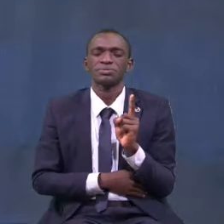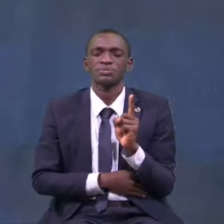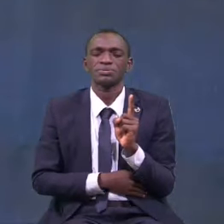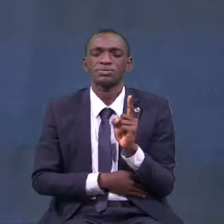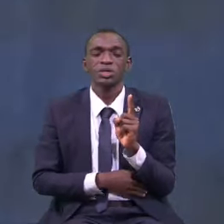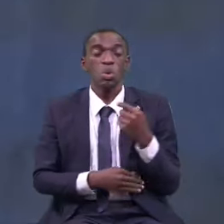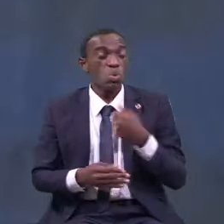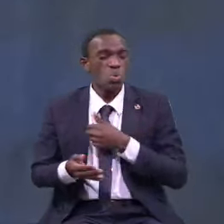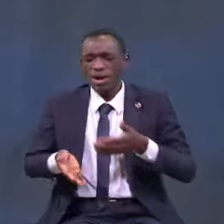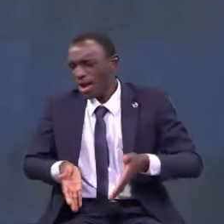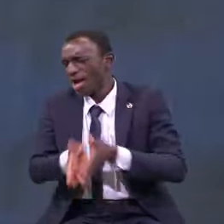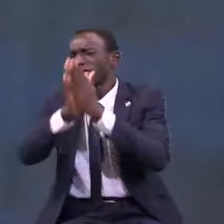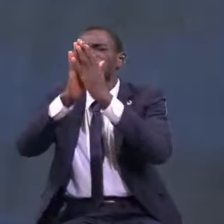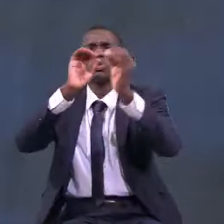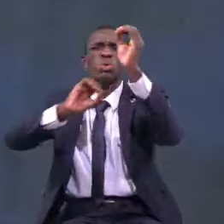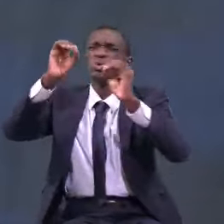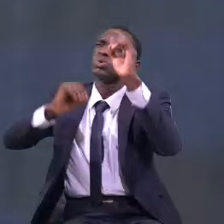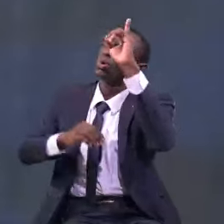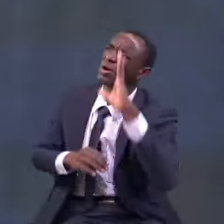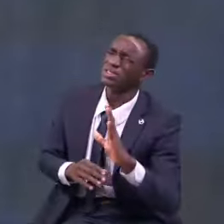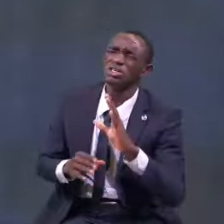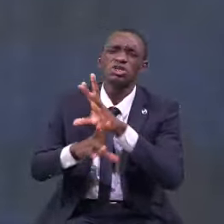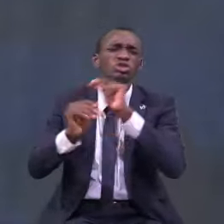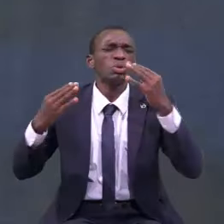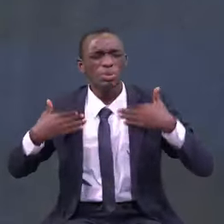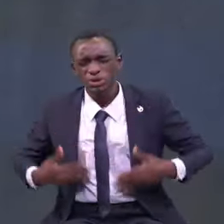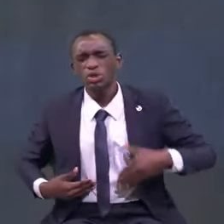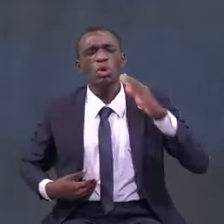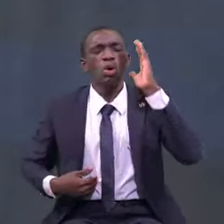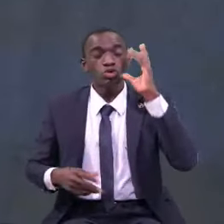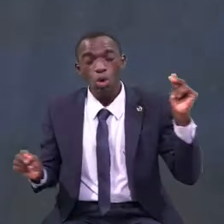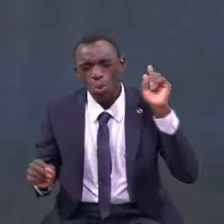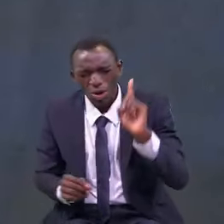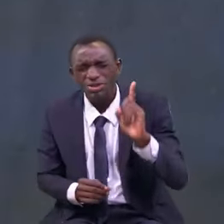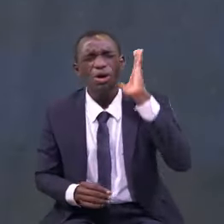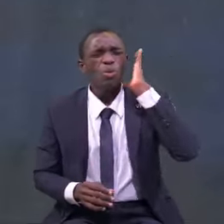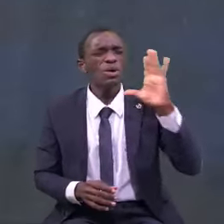We're asking, Lord, that nobody will miss your power today.